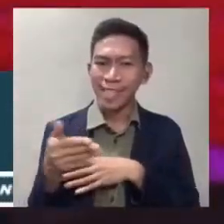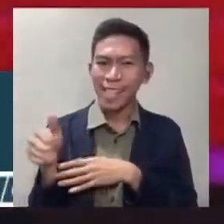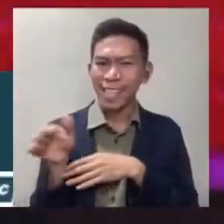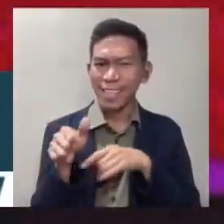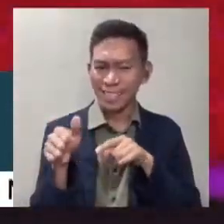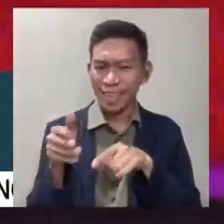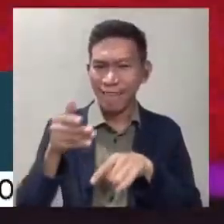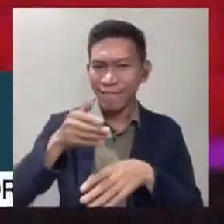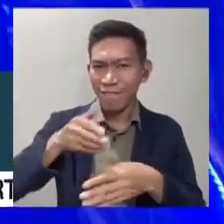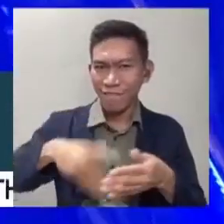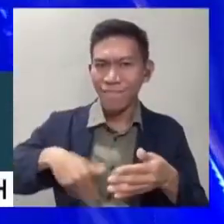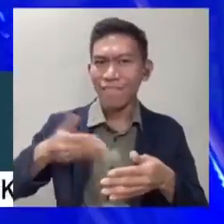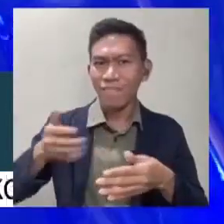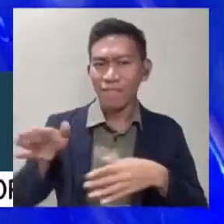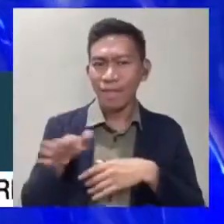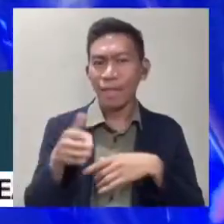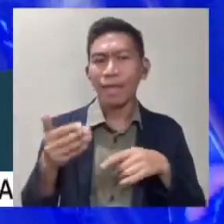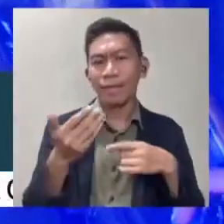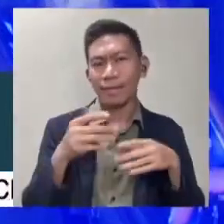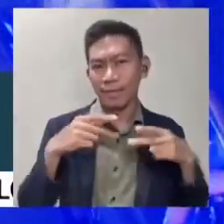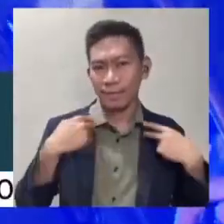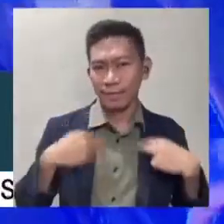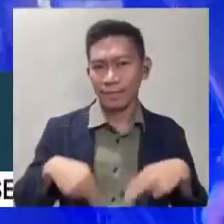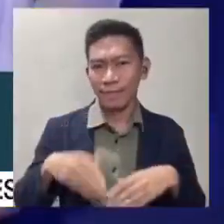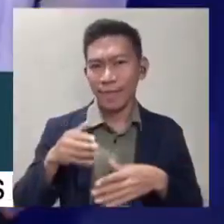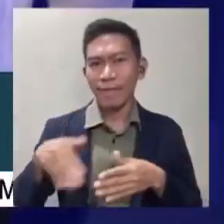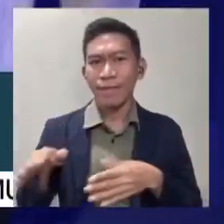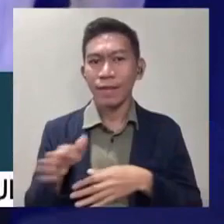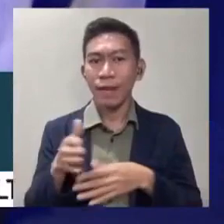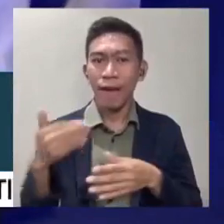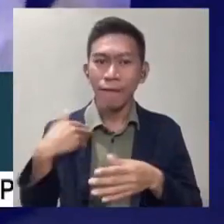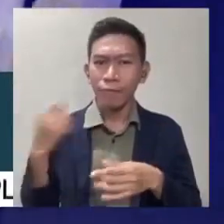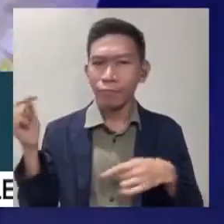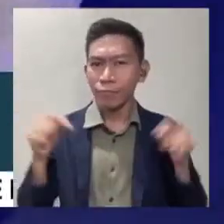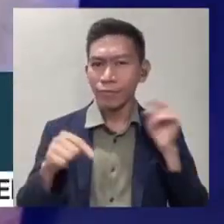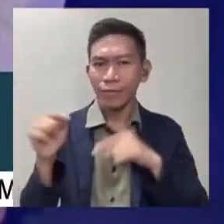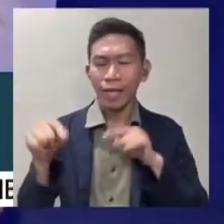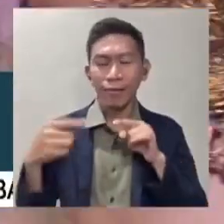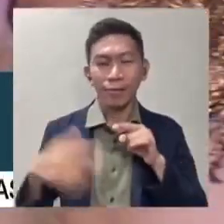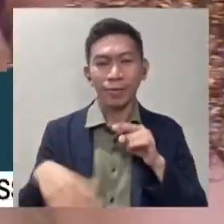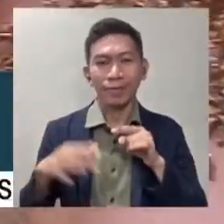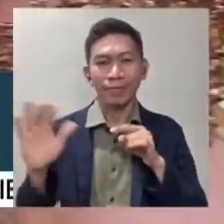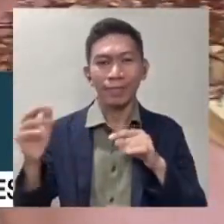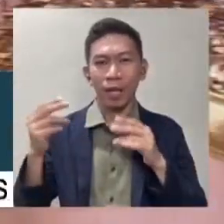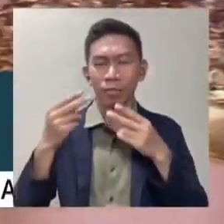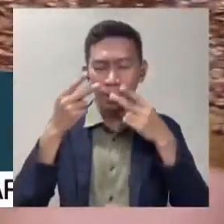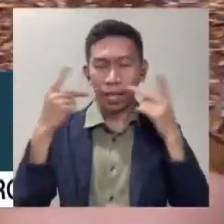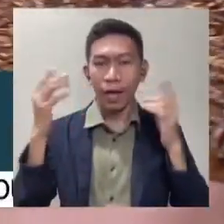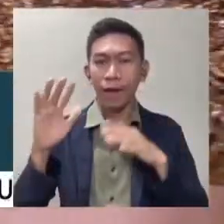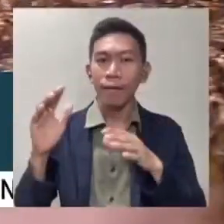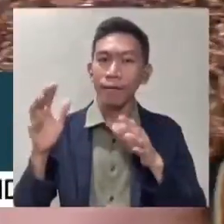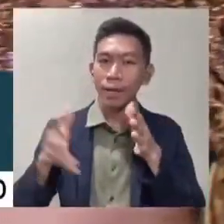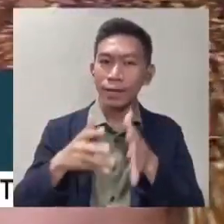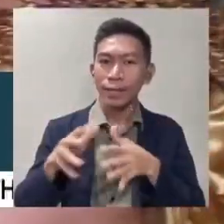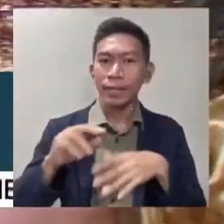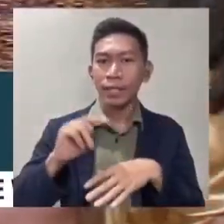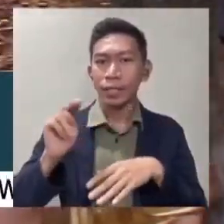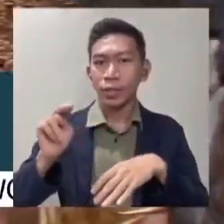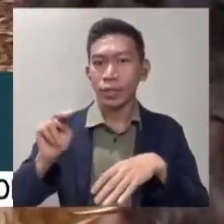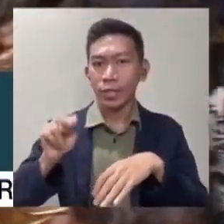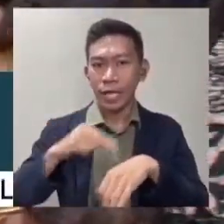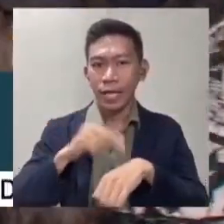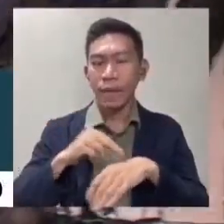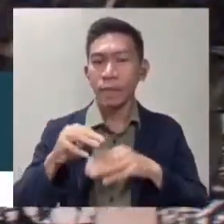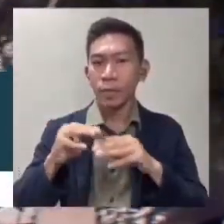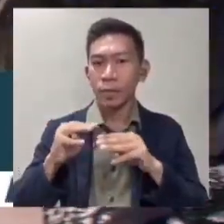pop culture icons were the theme for Shake, Rattle, and Ball, a one-of-a-kind Halloween party held at the National Museum of Anthropology